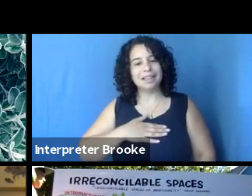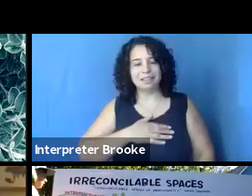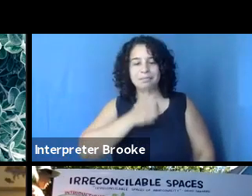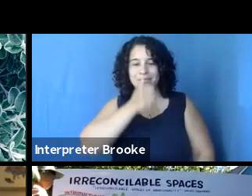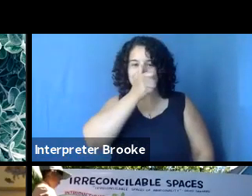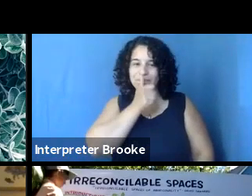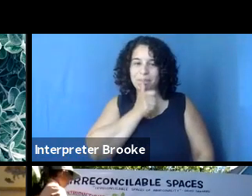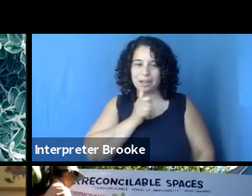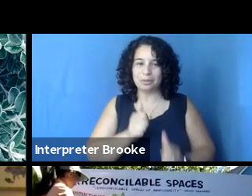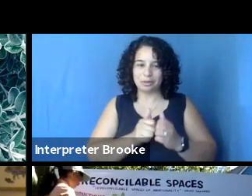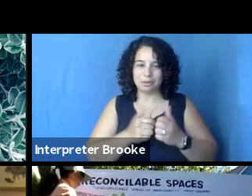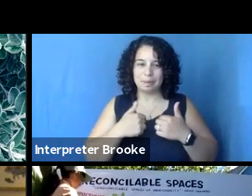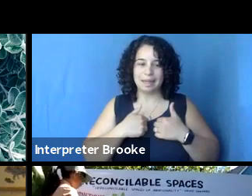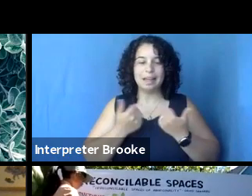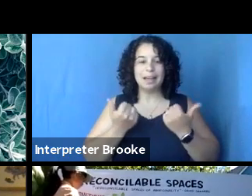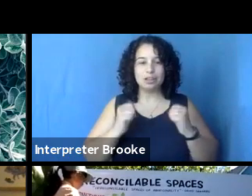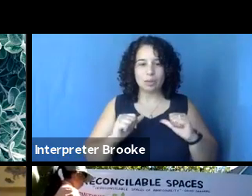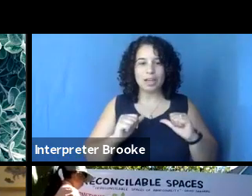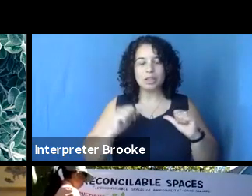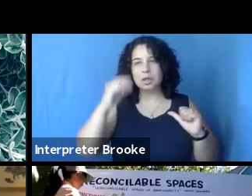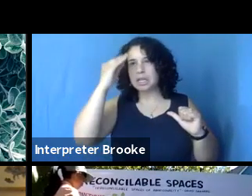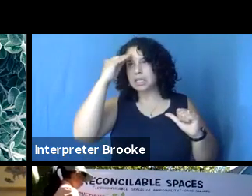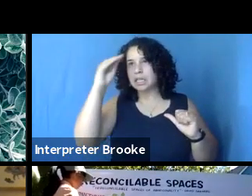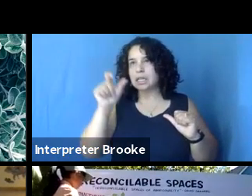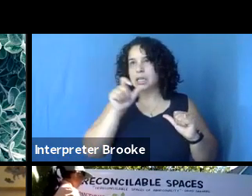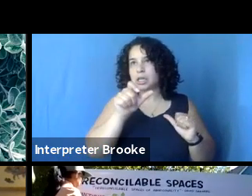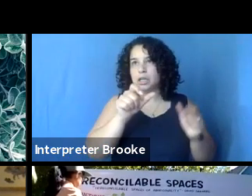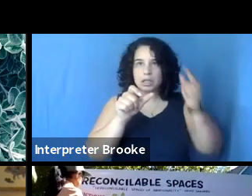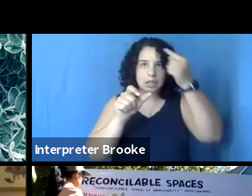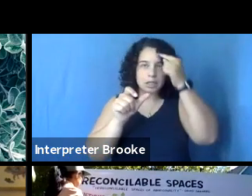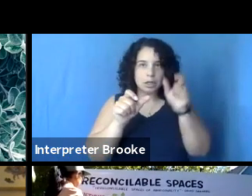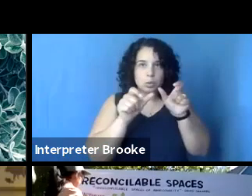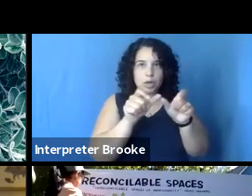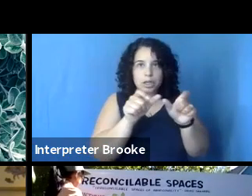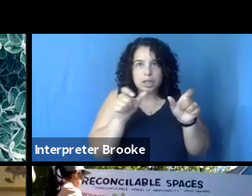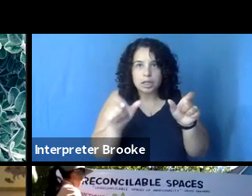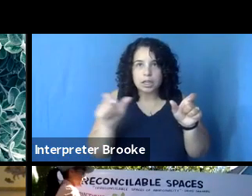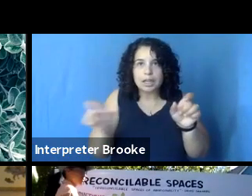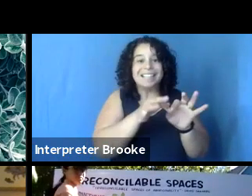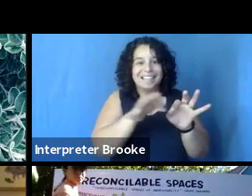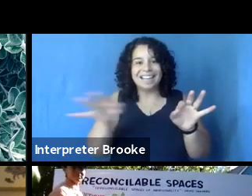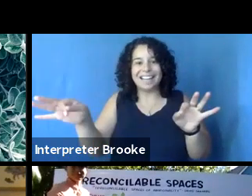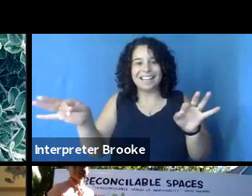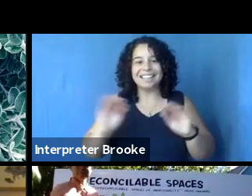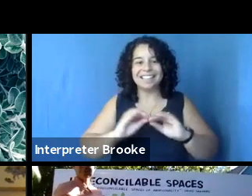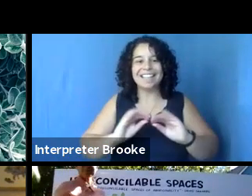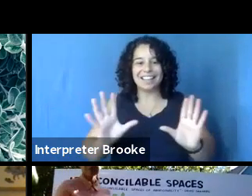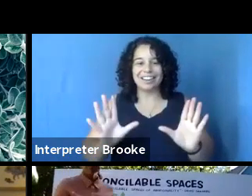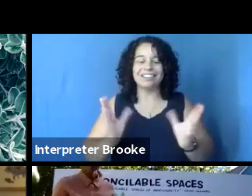try to cobble together sentences. Other than that, I'm good.